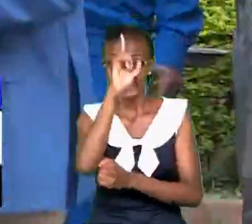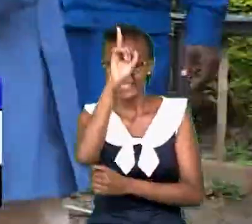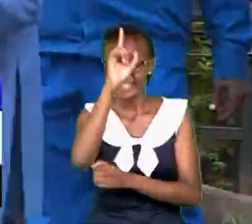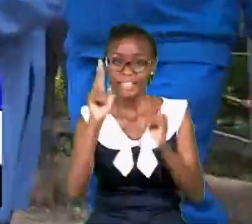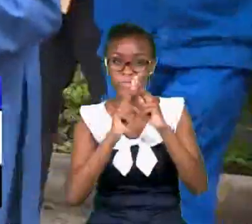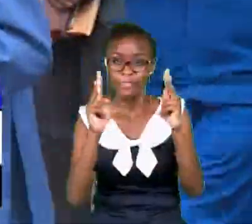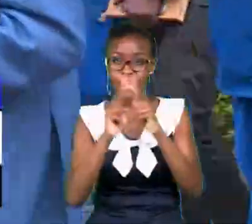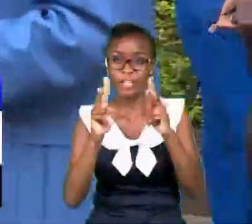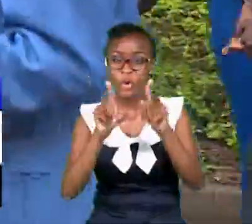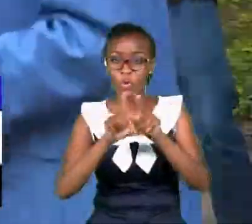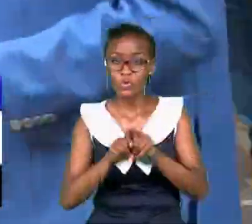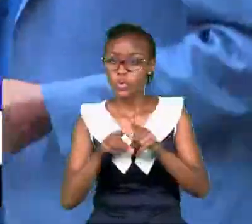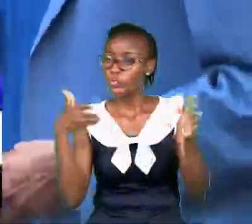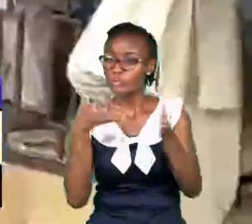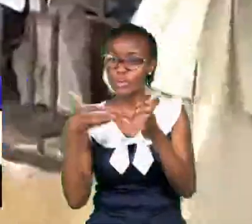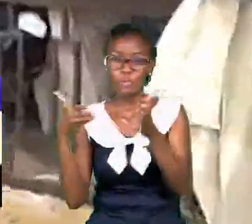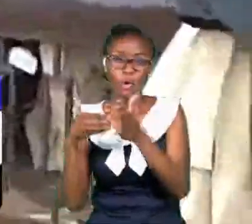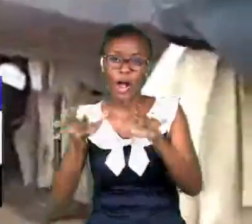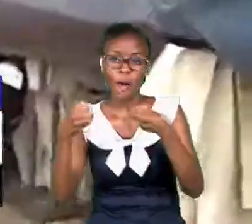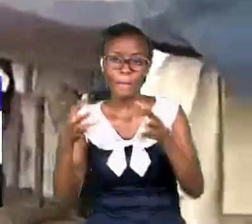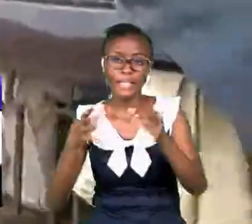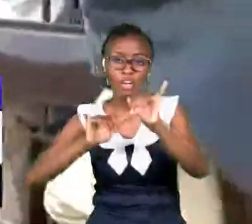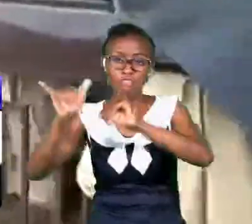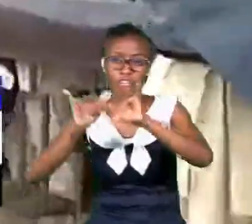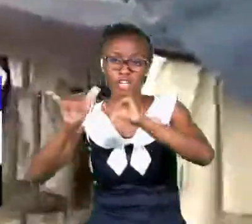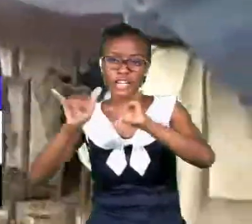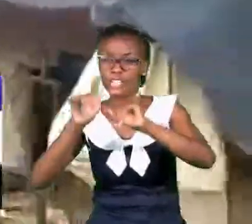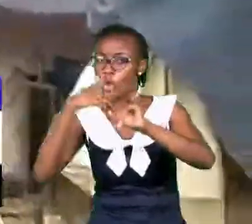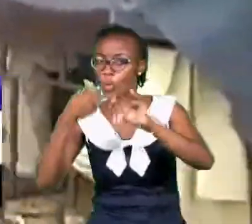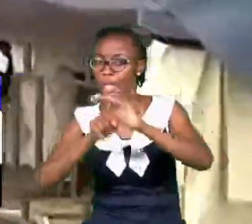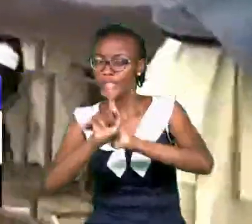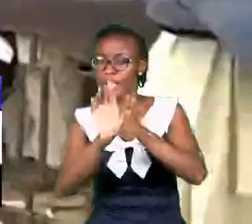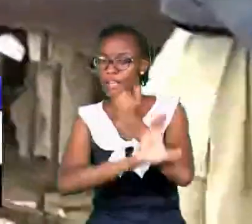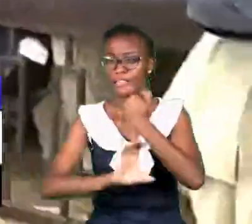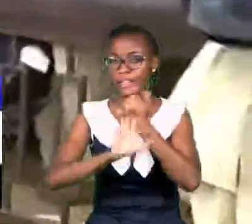and will restrict the number of foreigners transiting through the country.